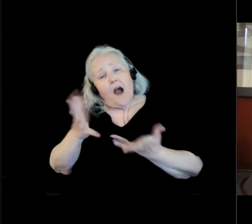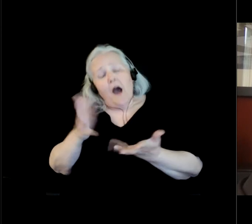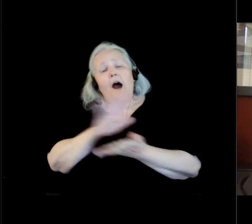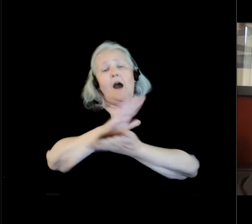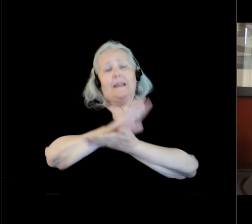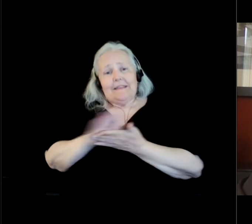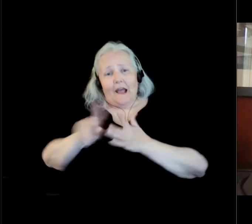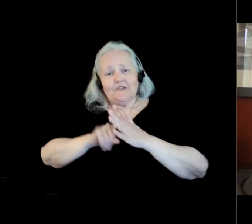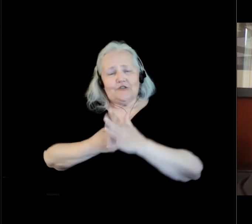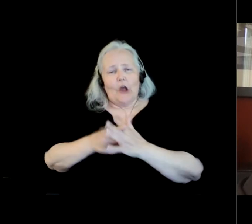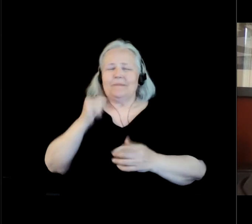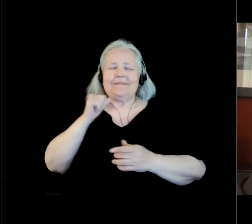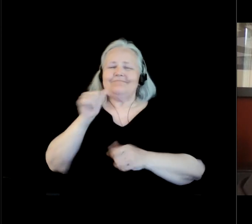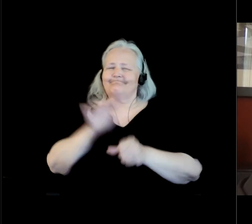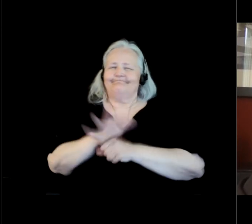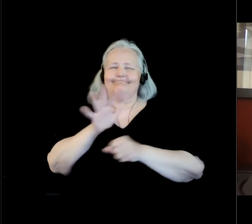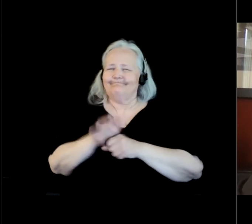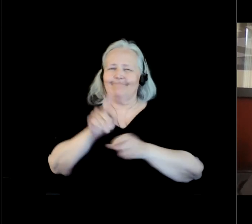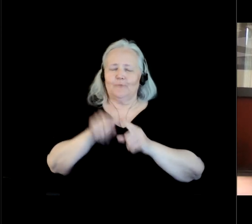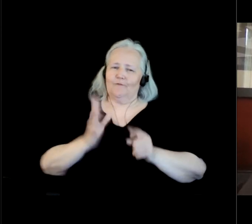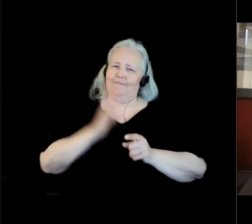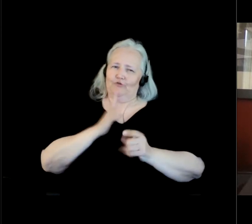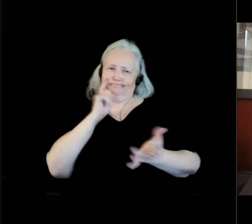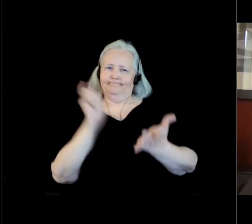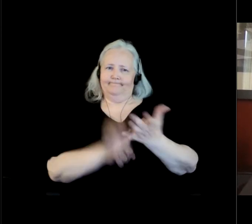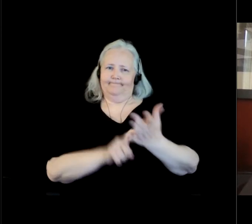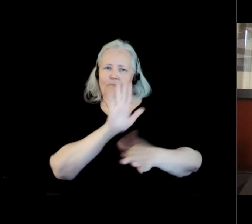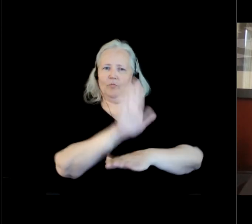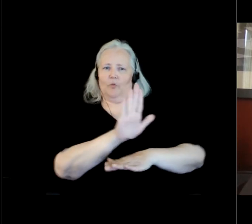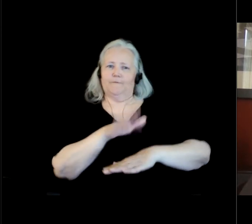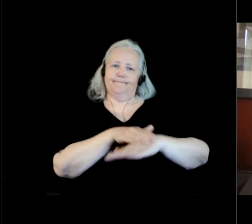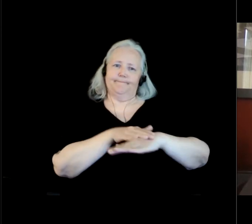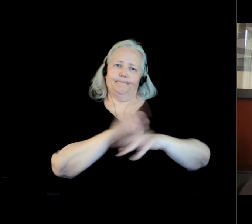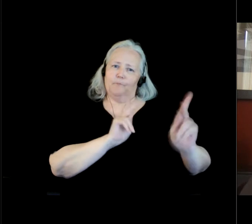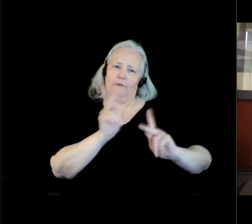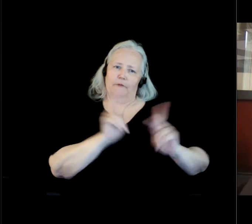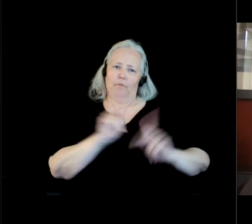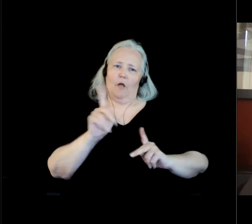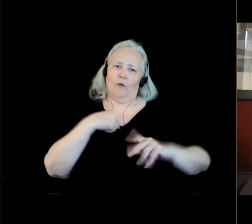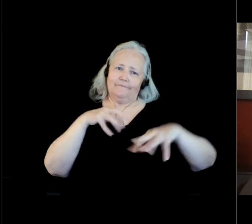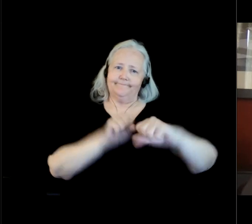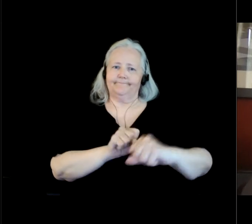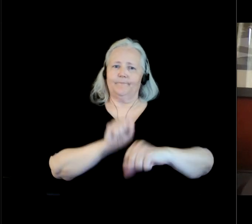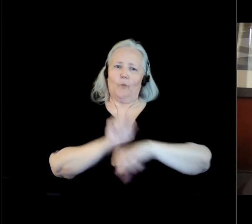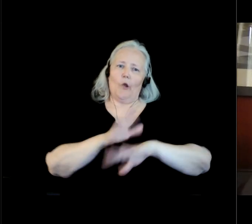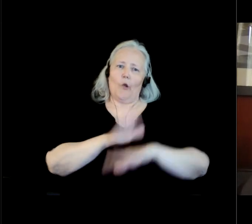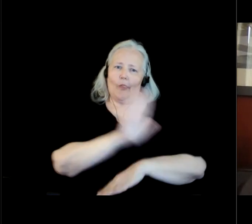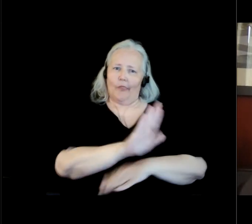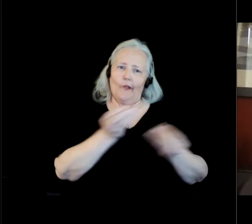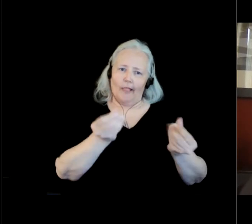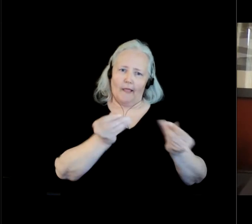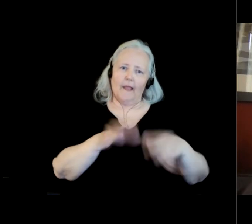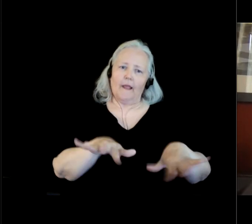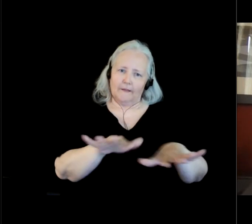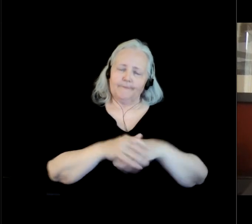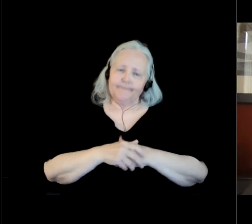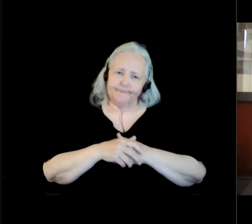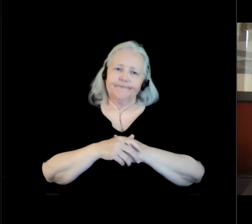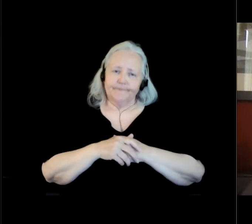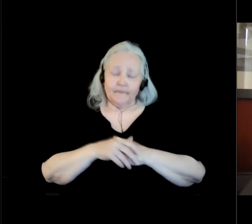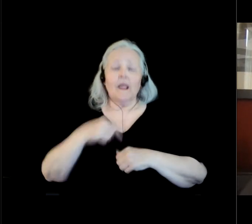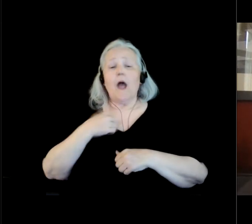sufficient recognition for the native peoples on whose land we live and work. I'm really happy to be here with you